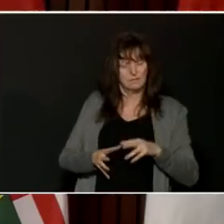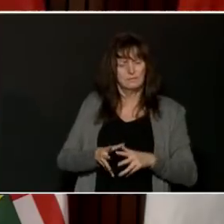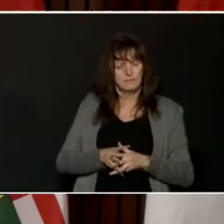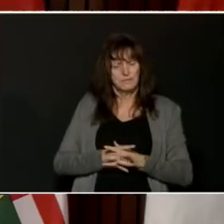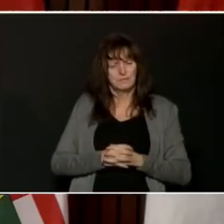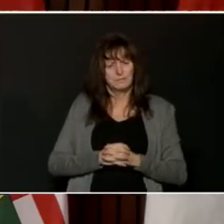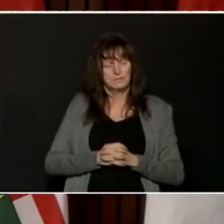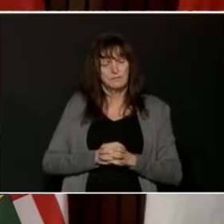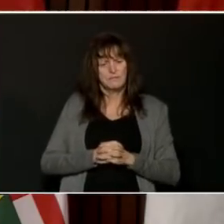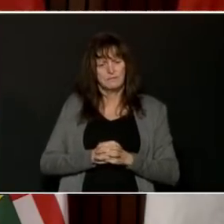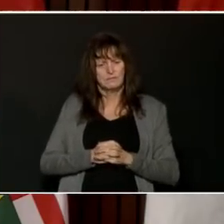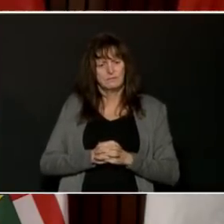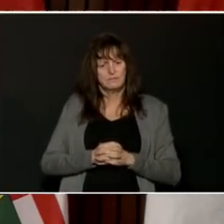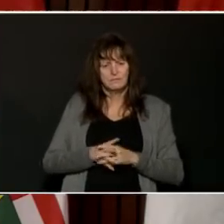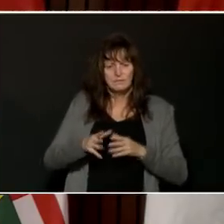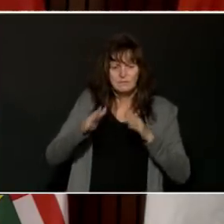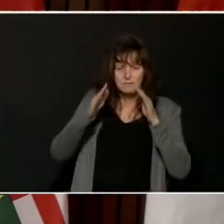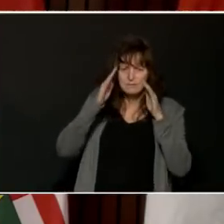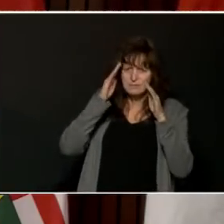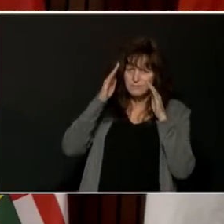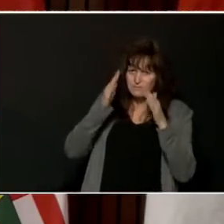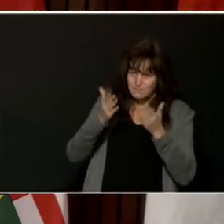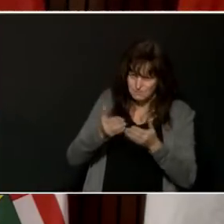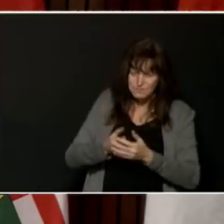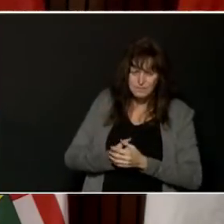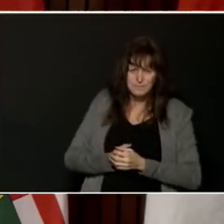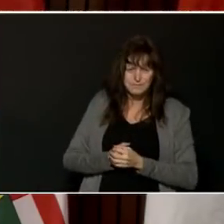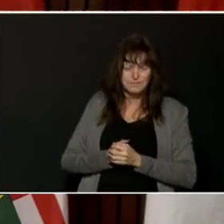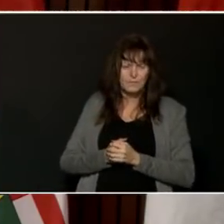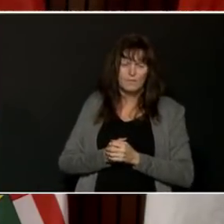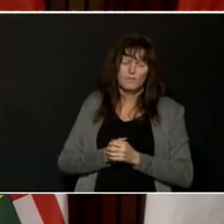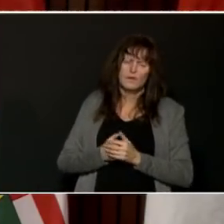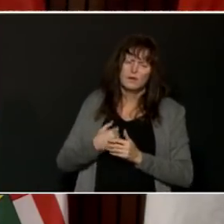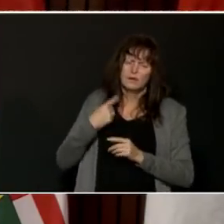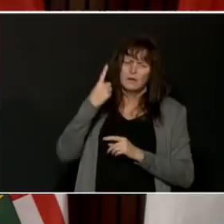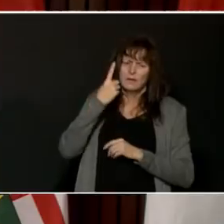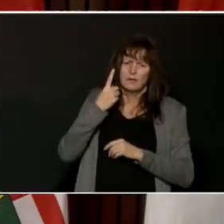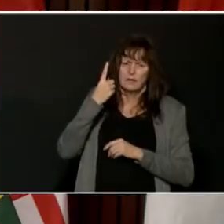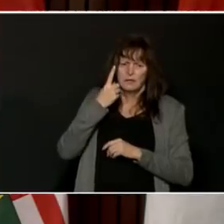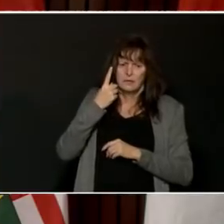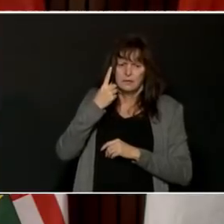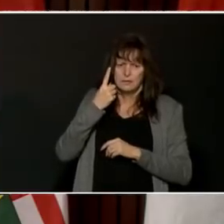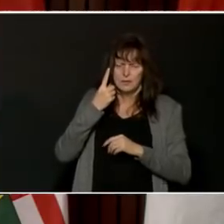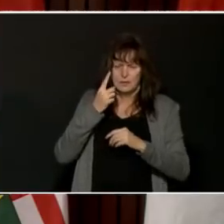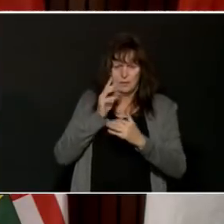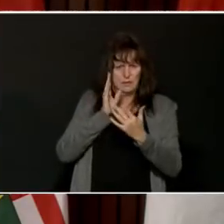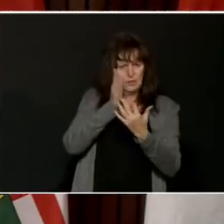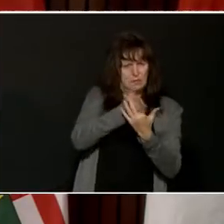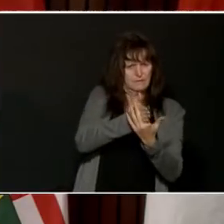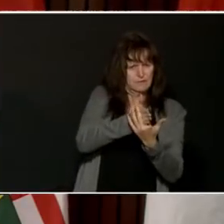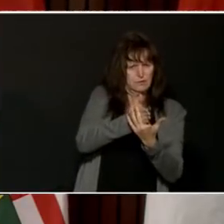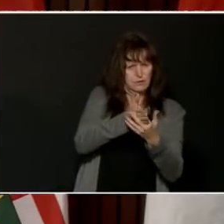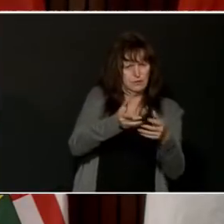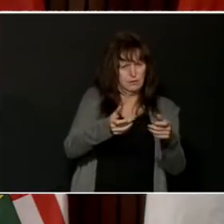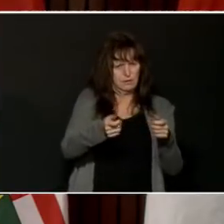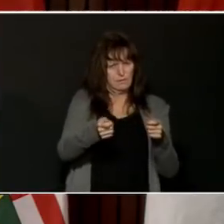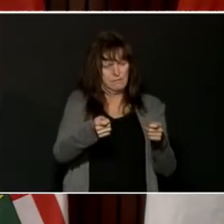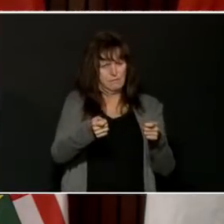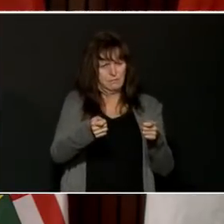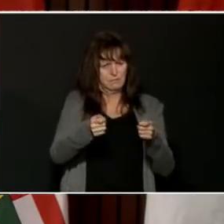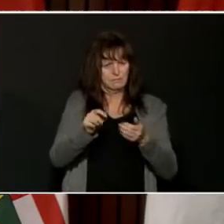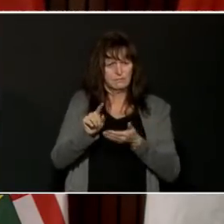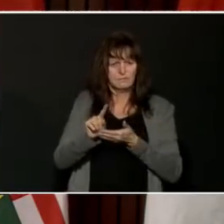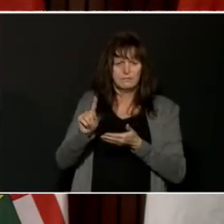Hello, Dr. Brown. Just wondering, just getting back to the circuit breaker stuff, I was out for a walk last evening, and I saw